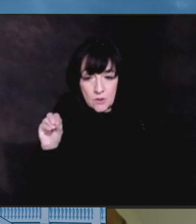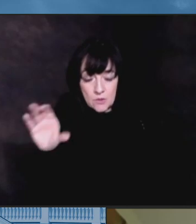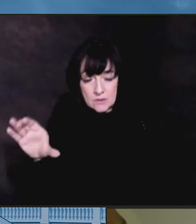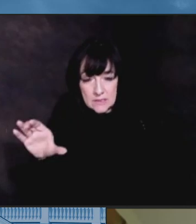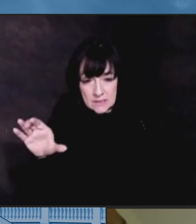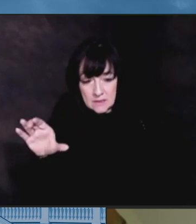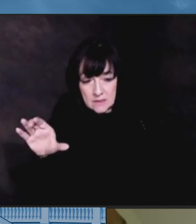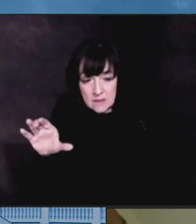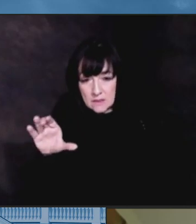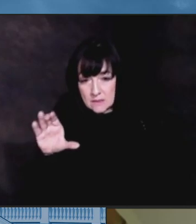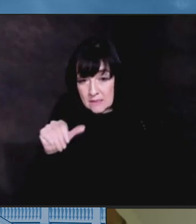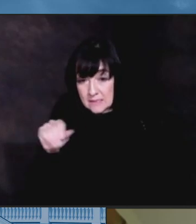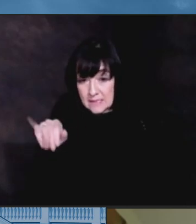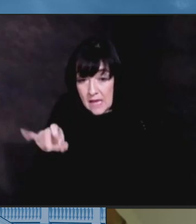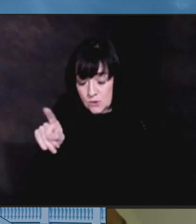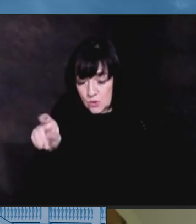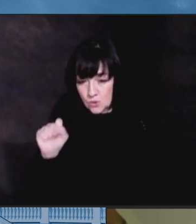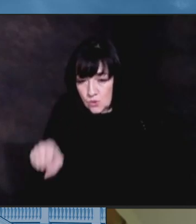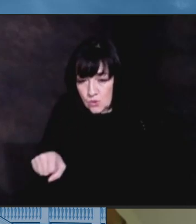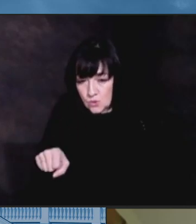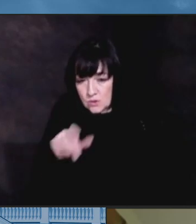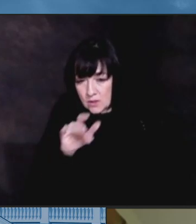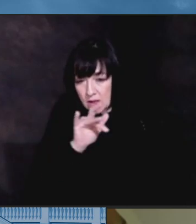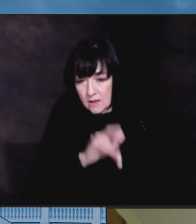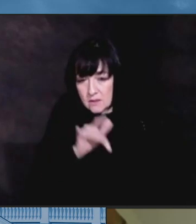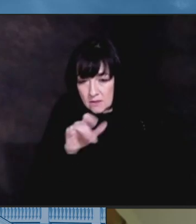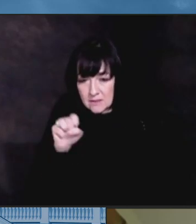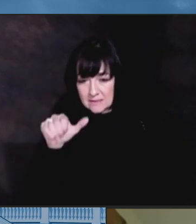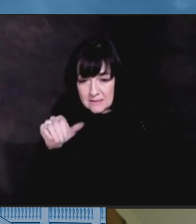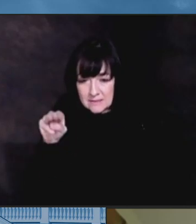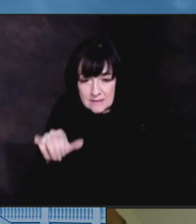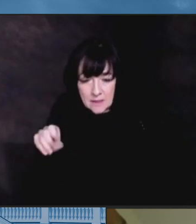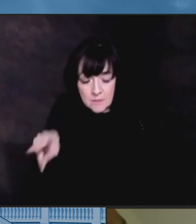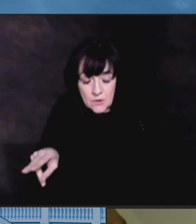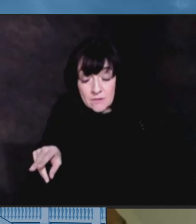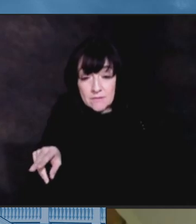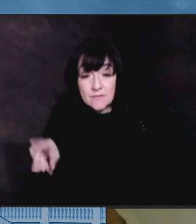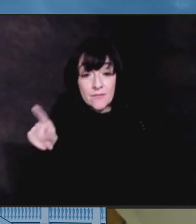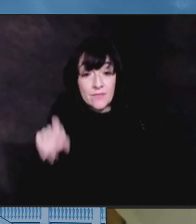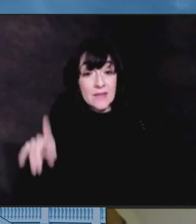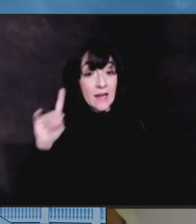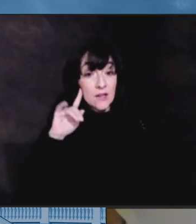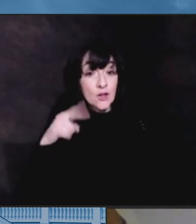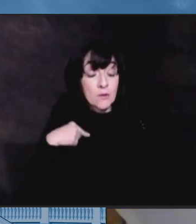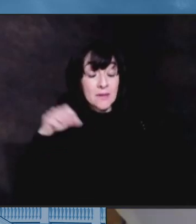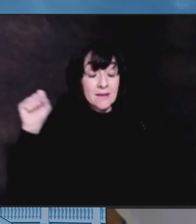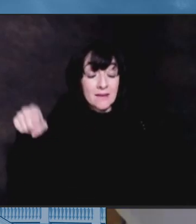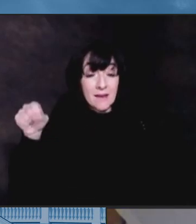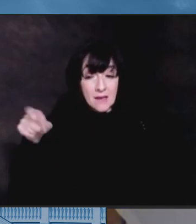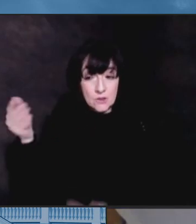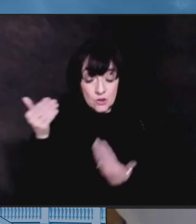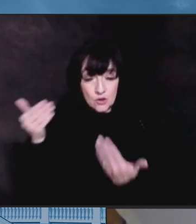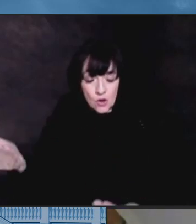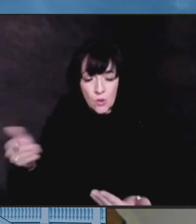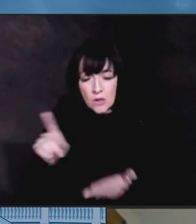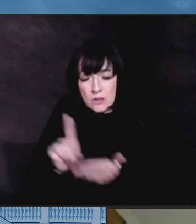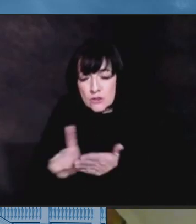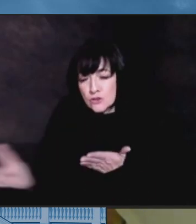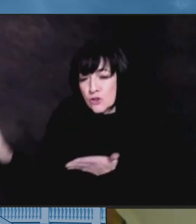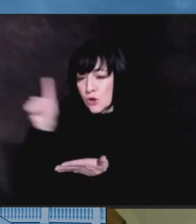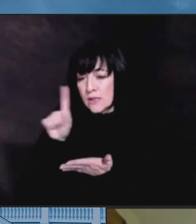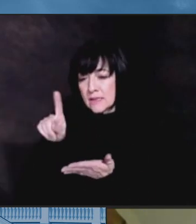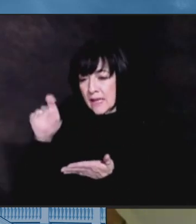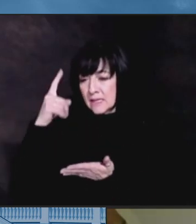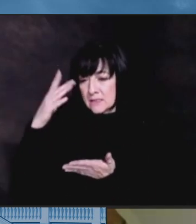Cassie, you can unmute. Hi, Governor. Can you hear me? Yes, Cassie, go ahead. All right. So last week, Governor Carney, you said